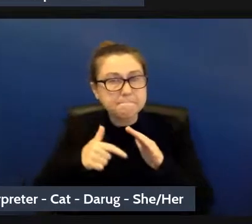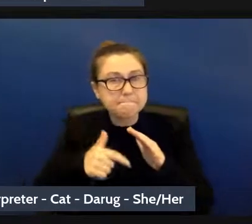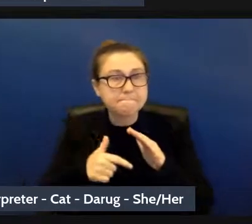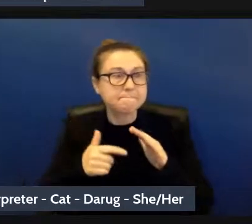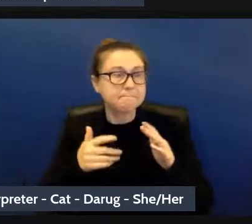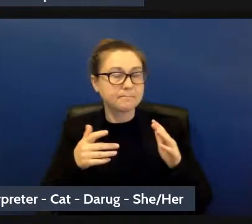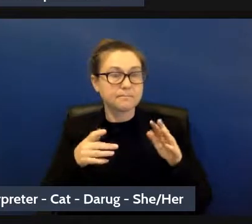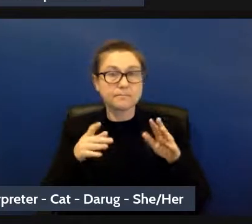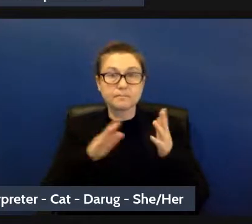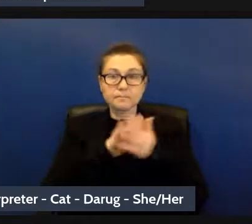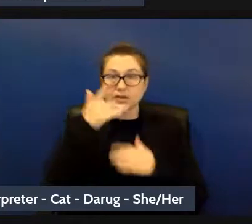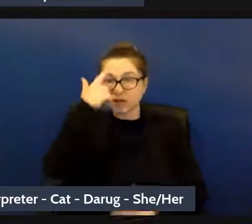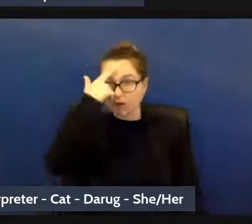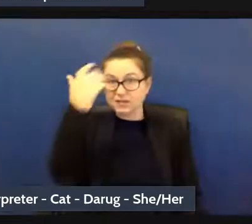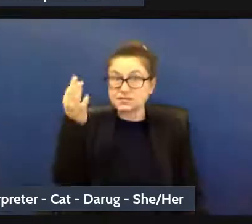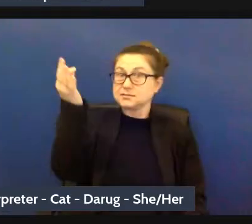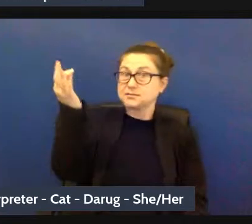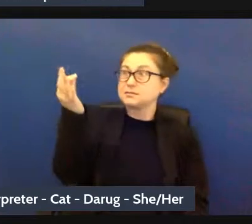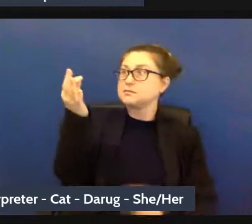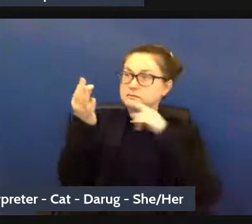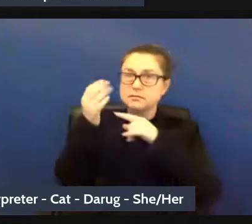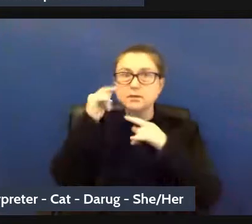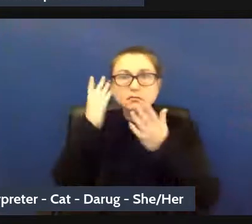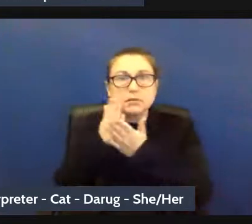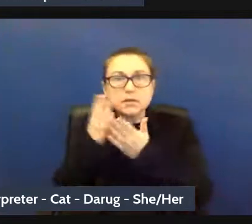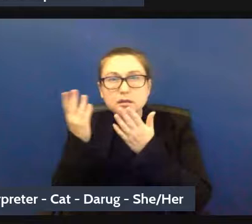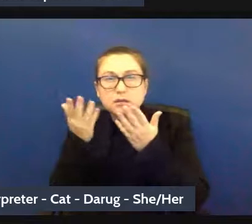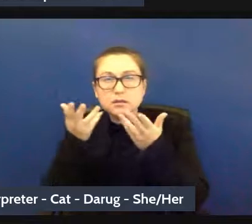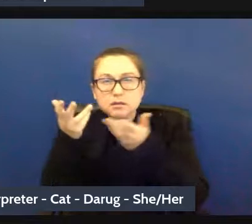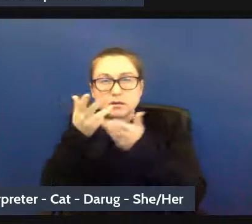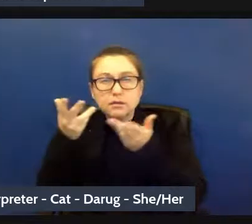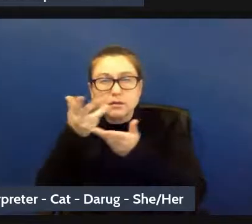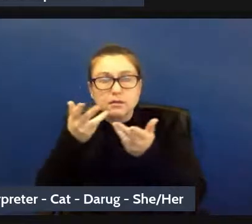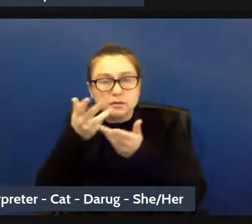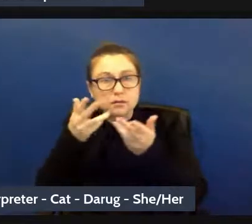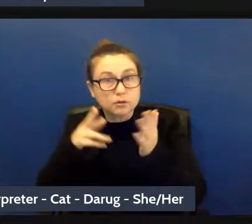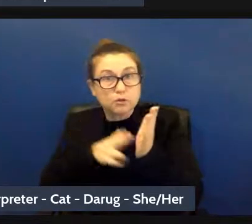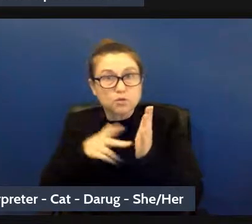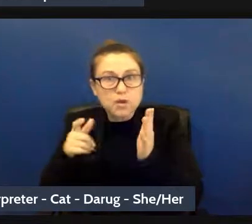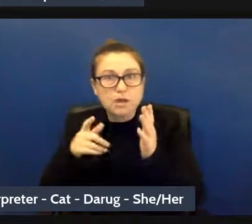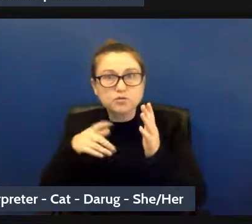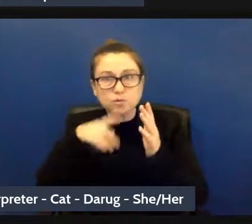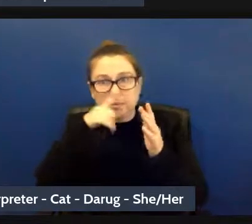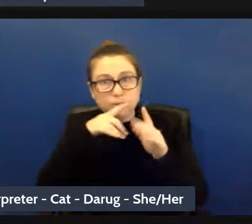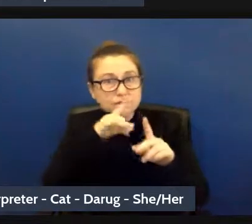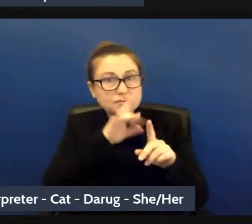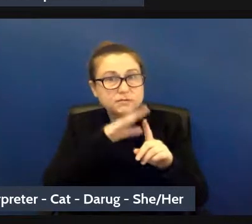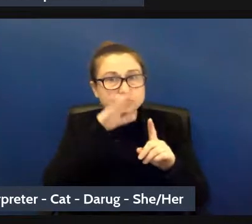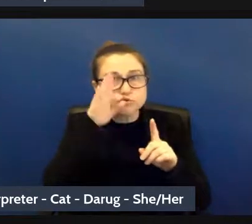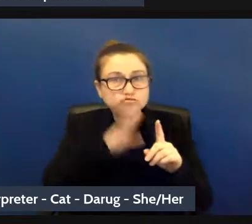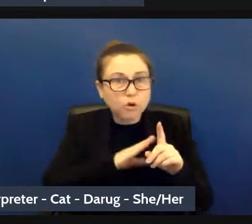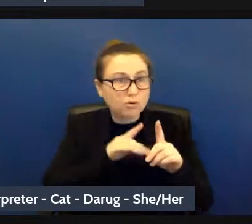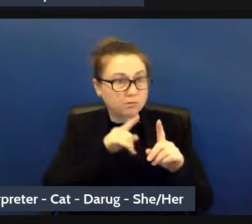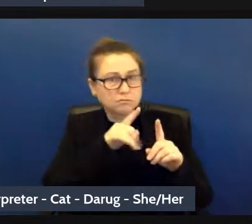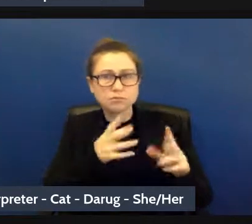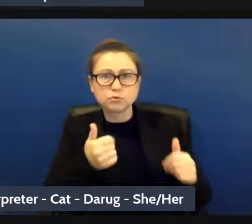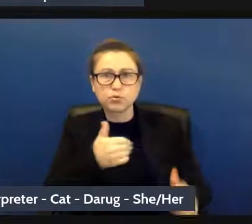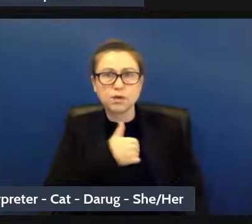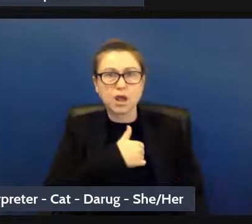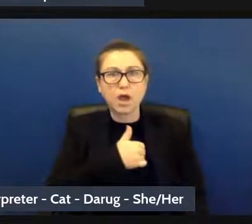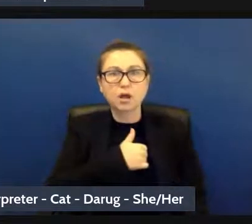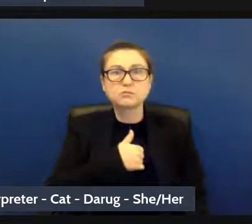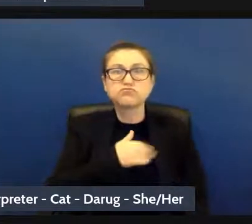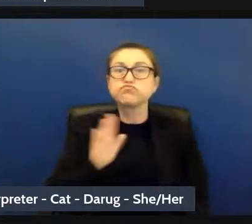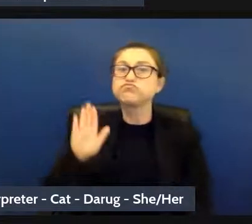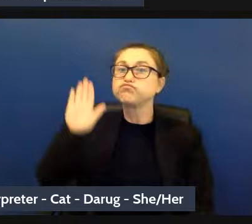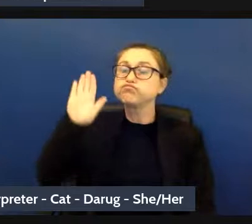have these ideas and explore them in Newcastle. People that are having strokes are generous enough to opt